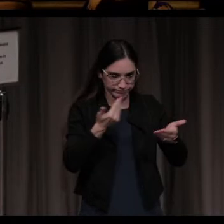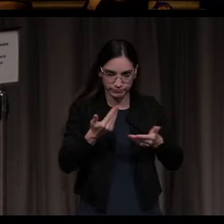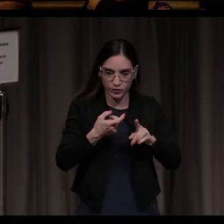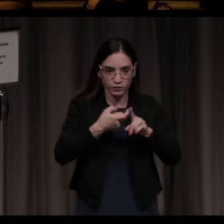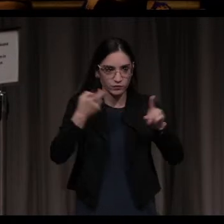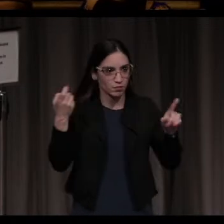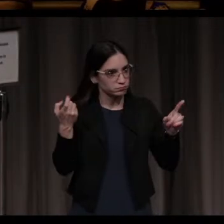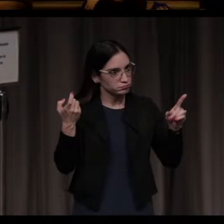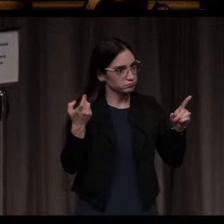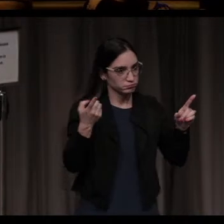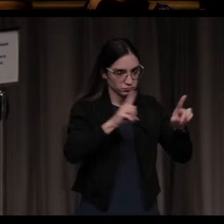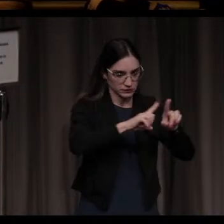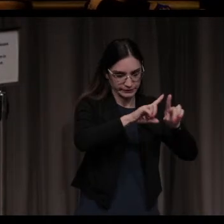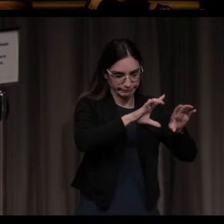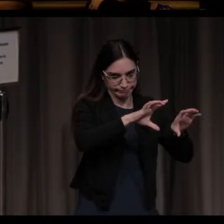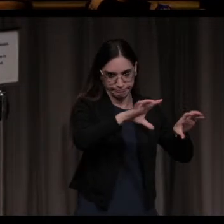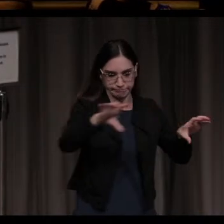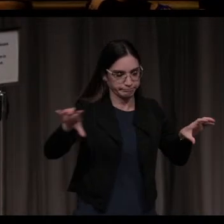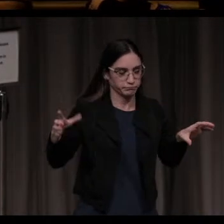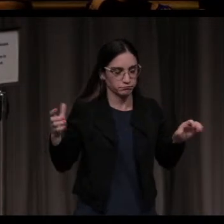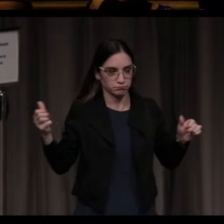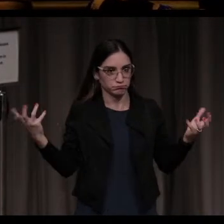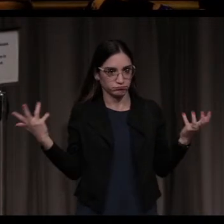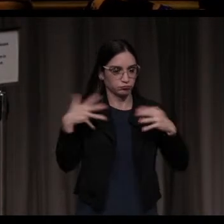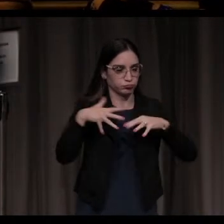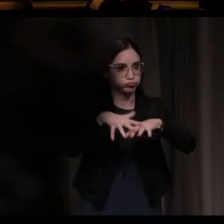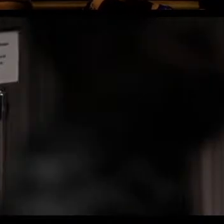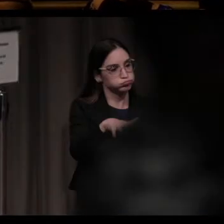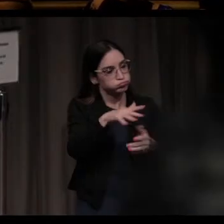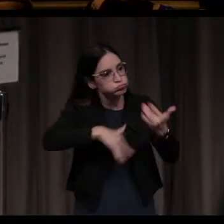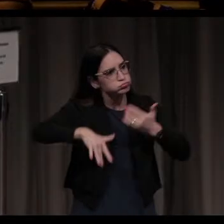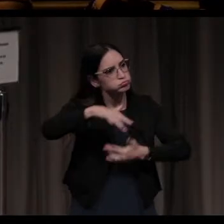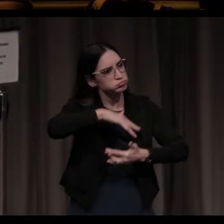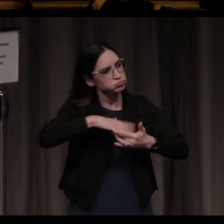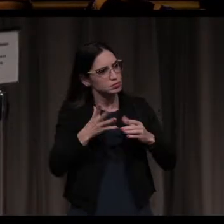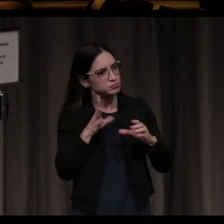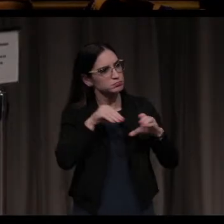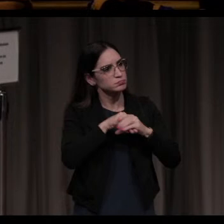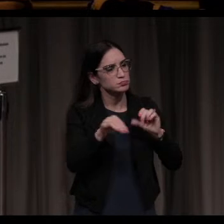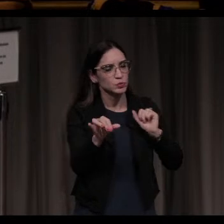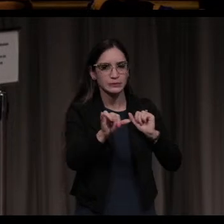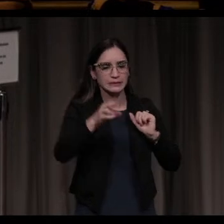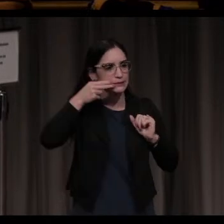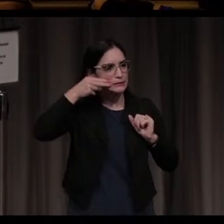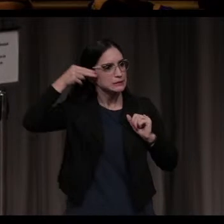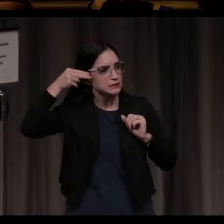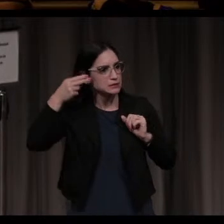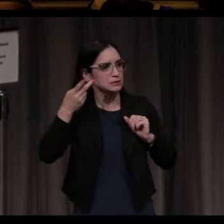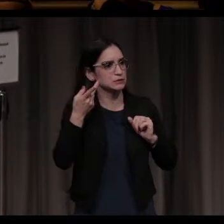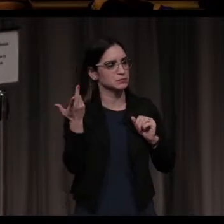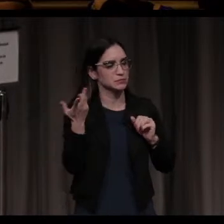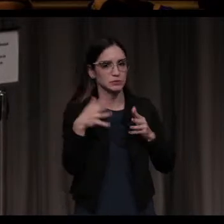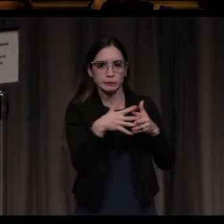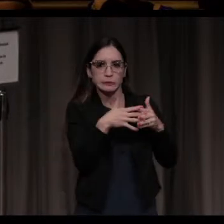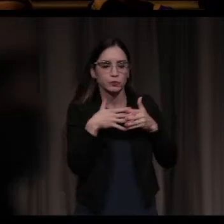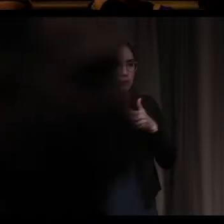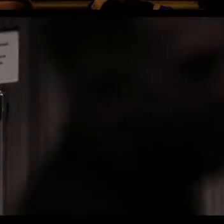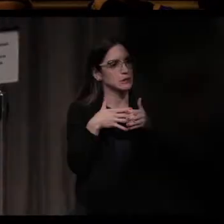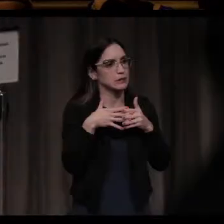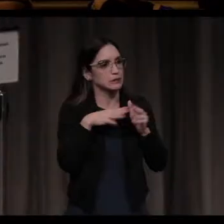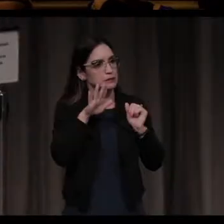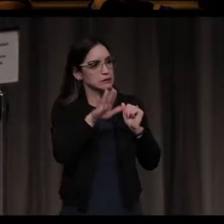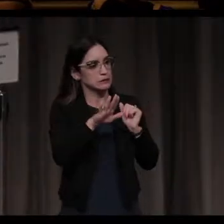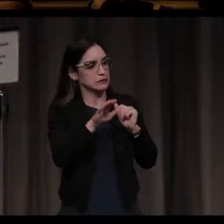history of abstraction, and then we have this indigenous Native American use of abstraction,